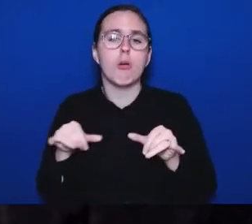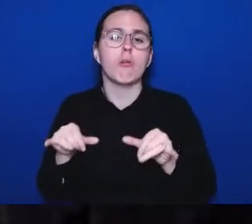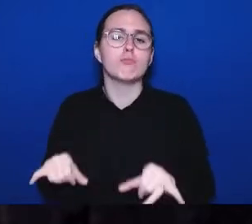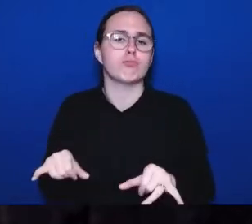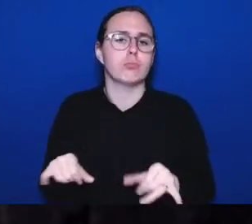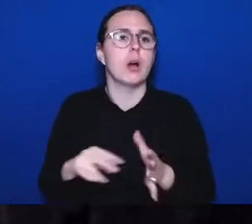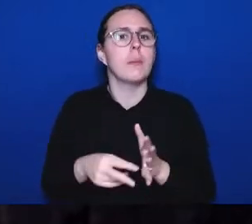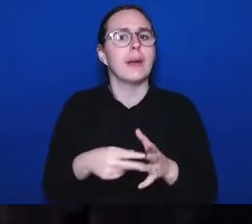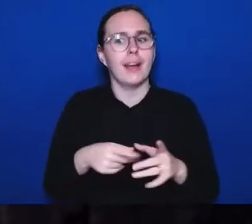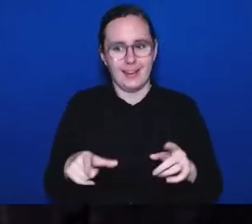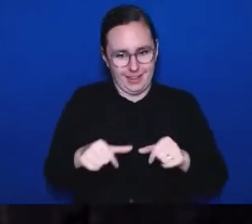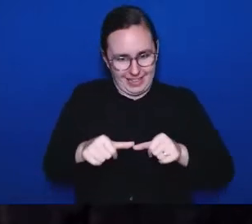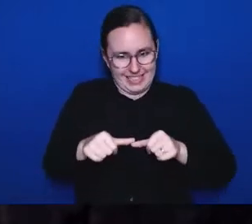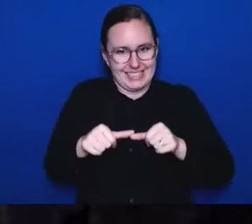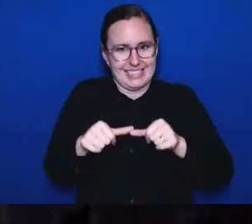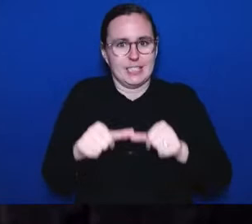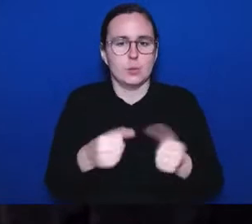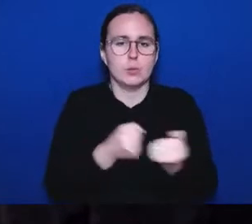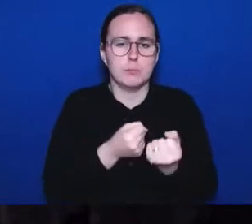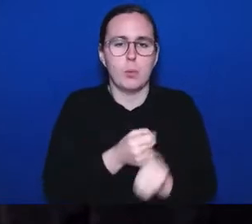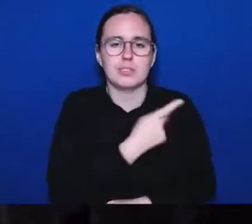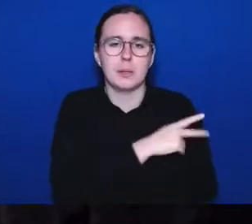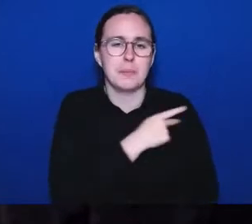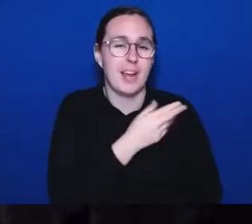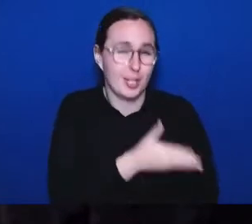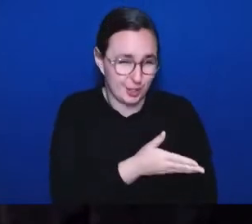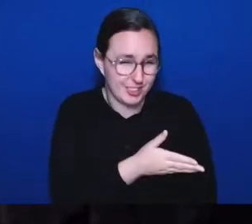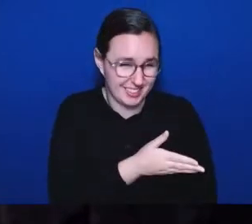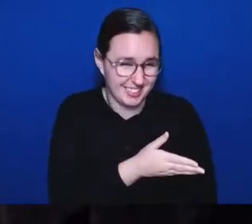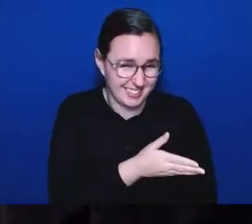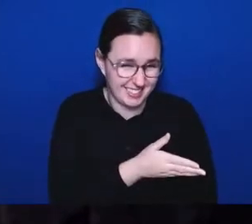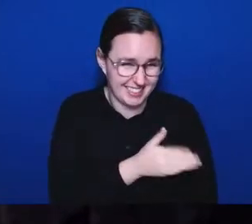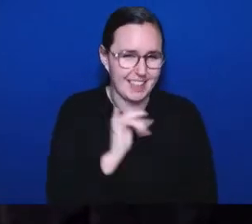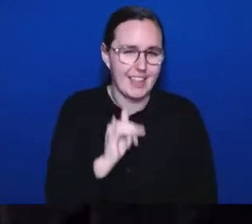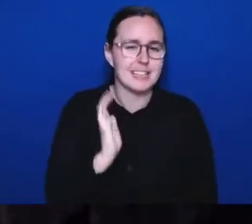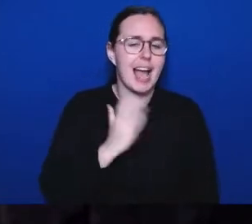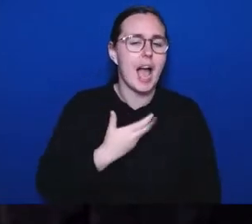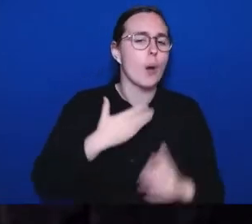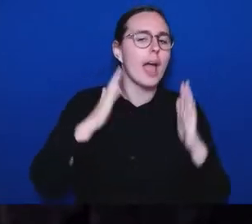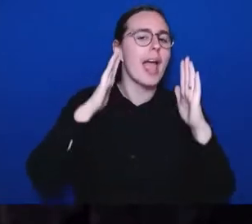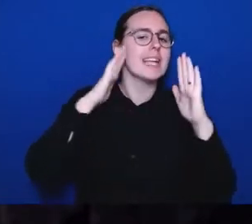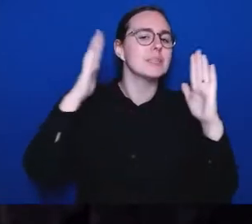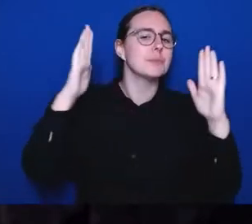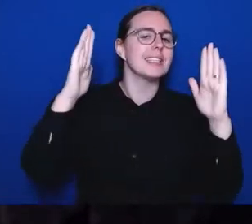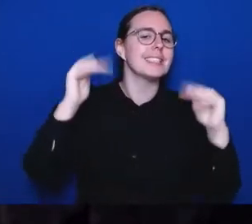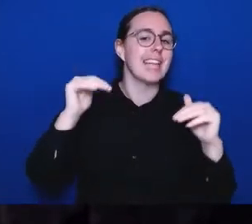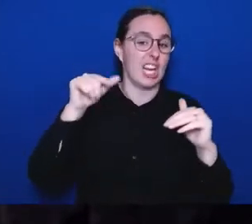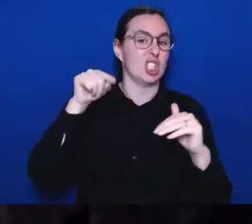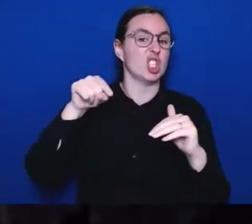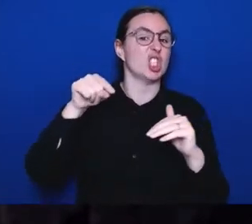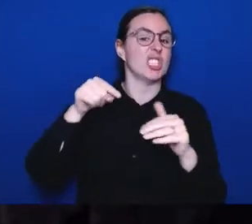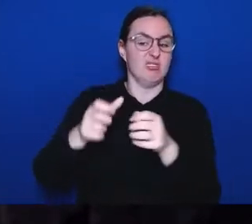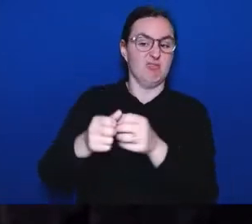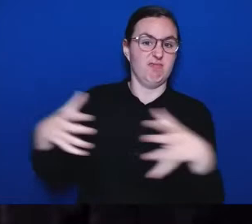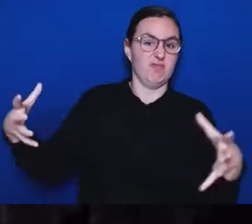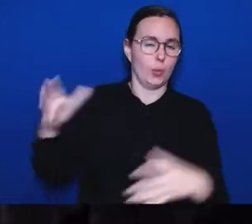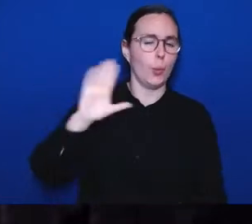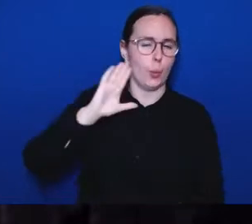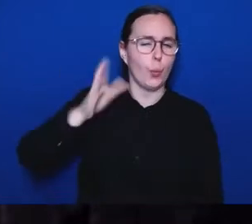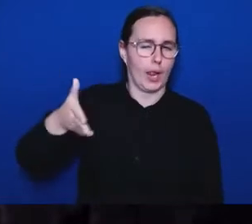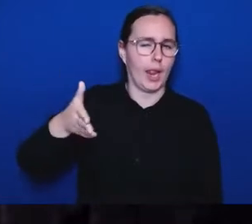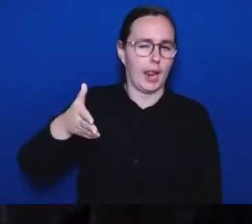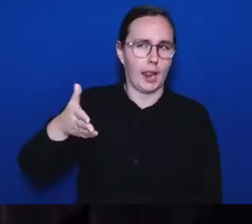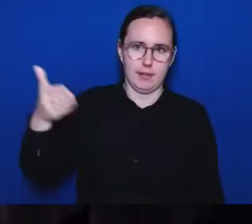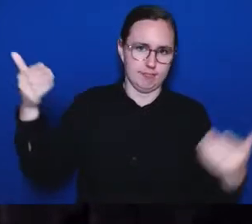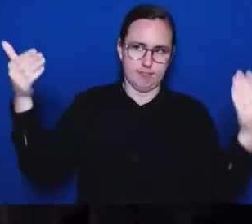will significantly increase things, but it is not a one-step response to a broader problem. We have a health human resources plan